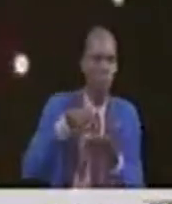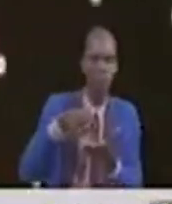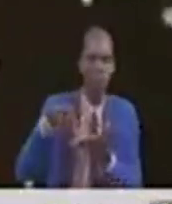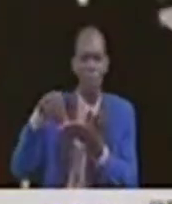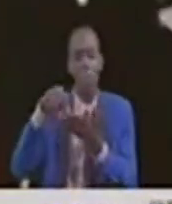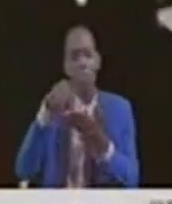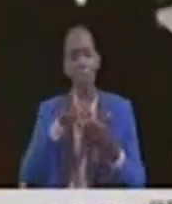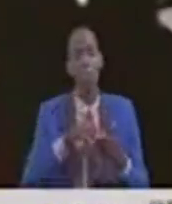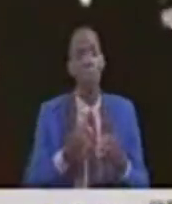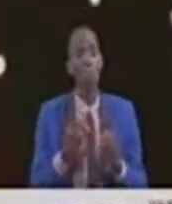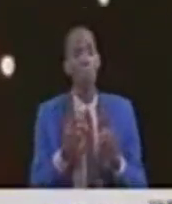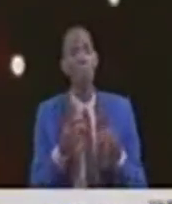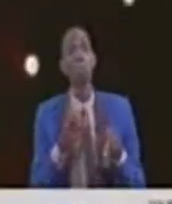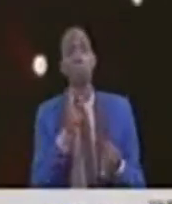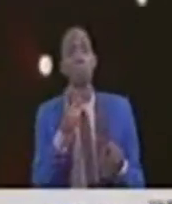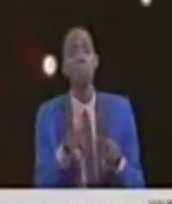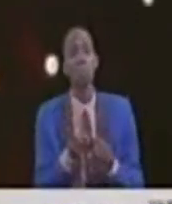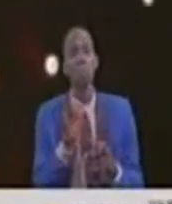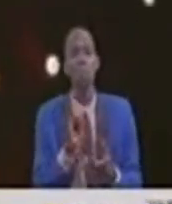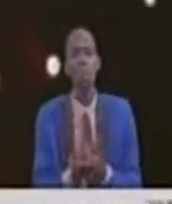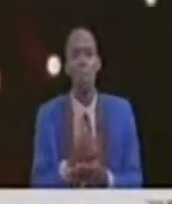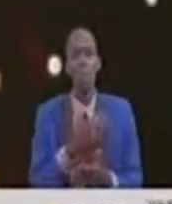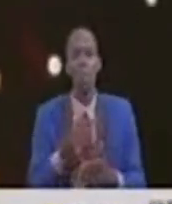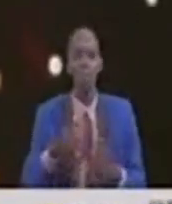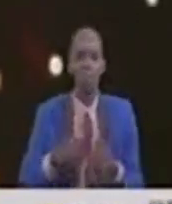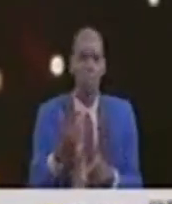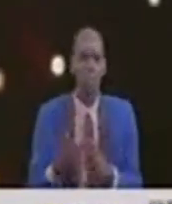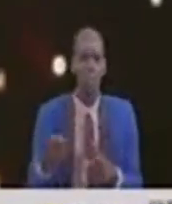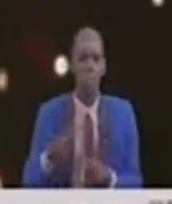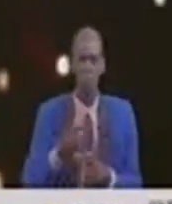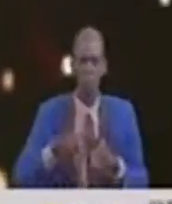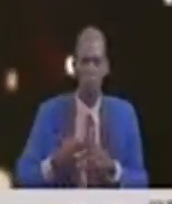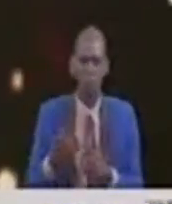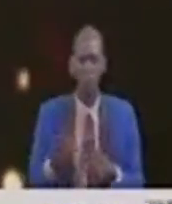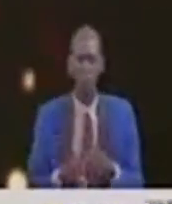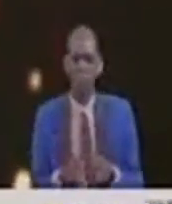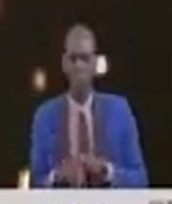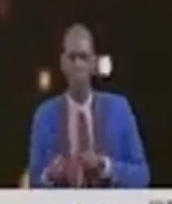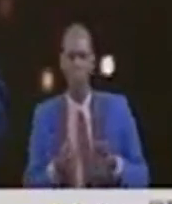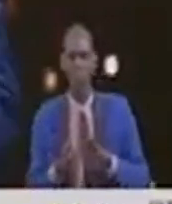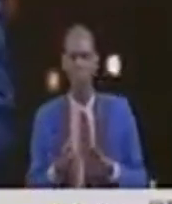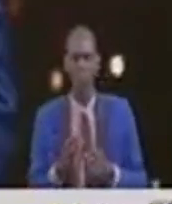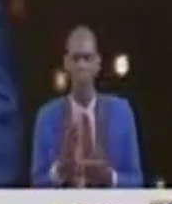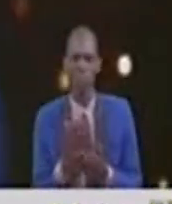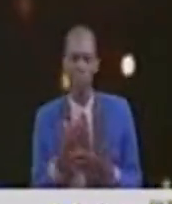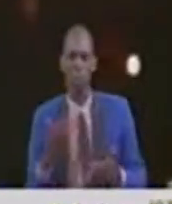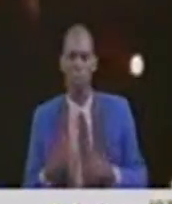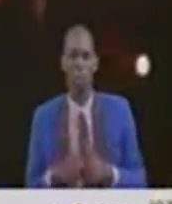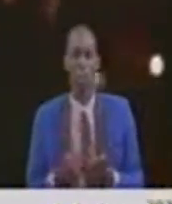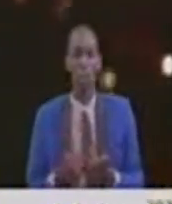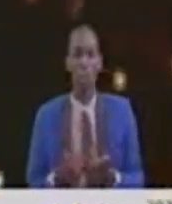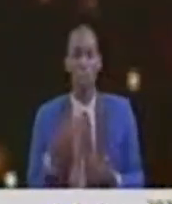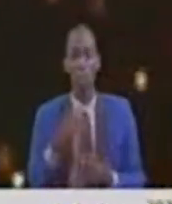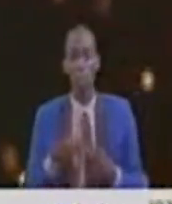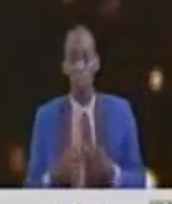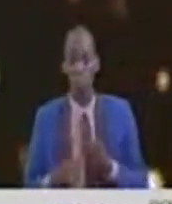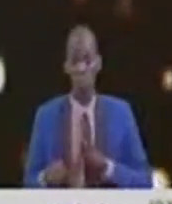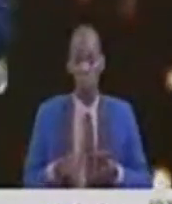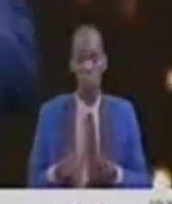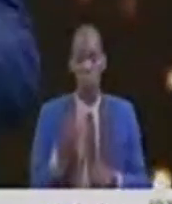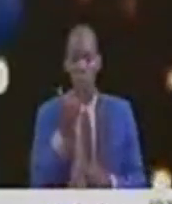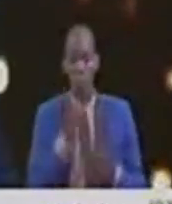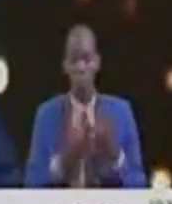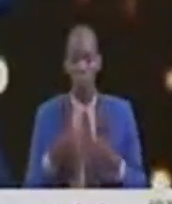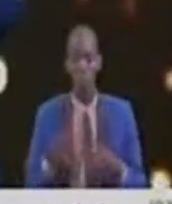it's like that, and then they react. When you react like that, you're saying, pastor, go your way.